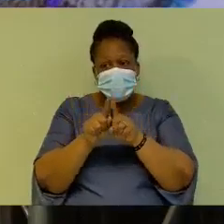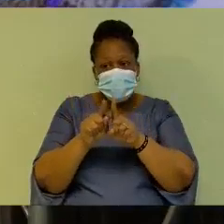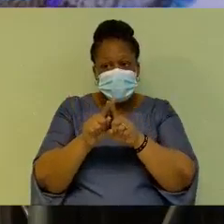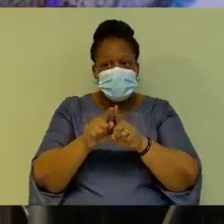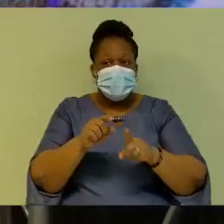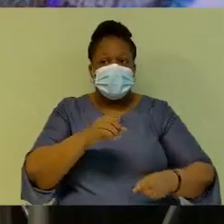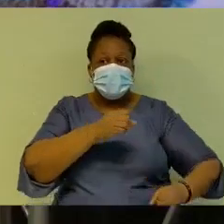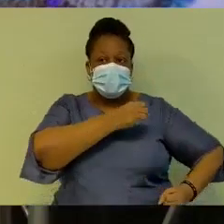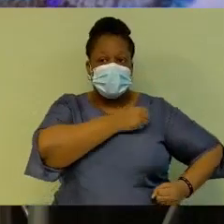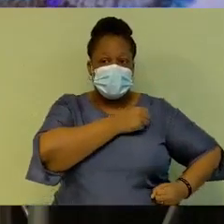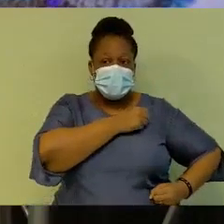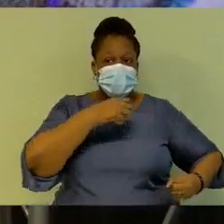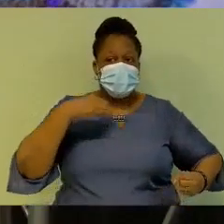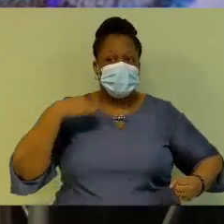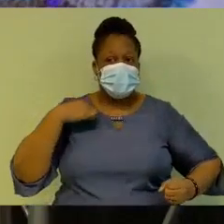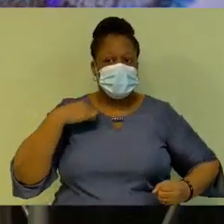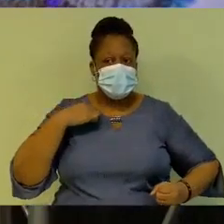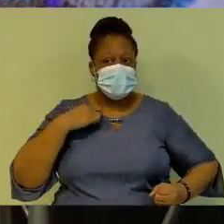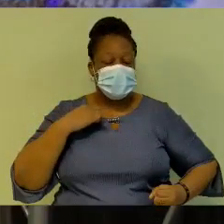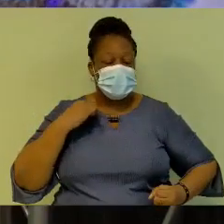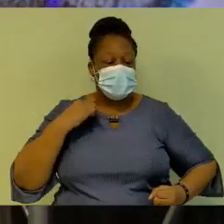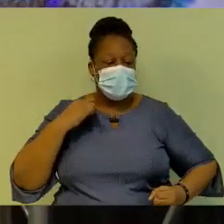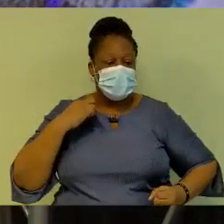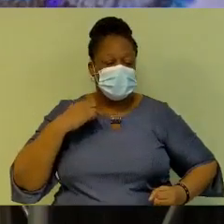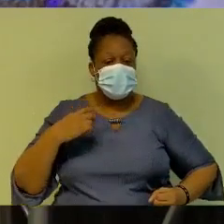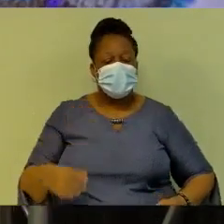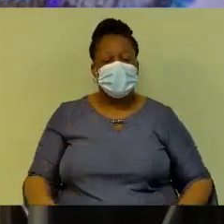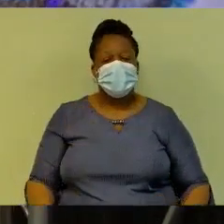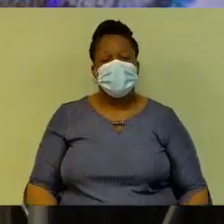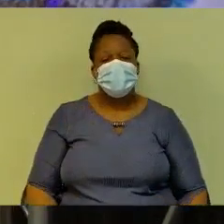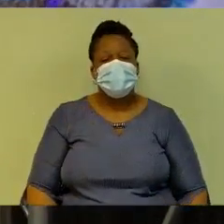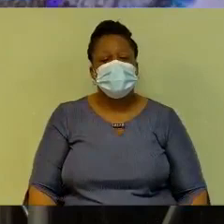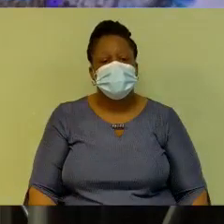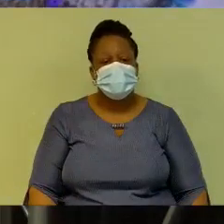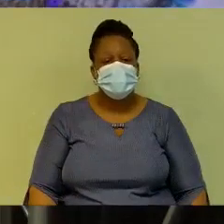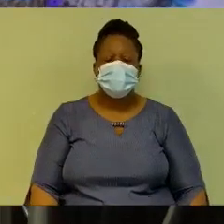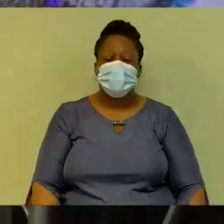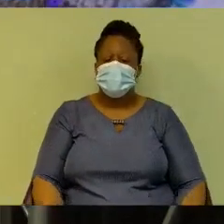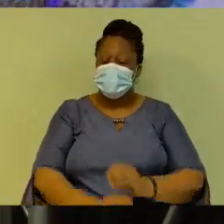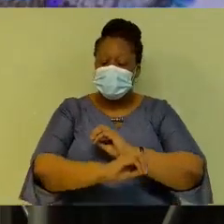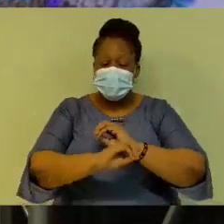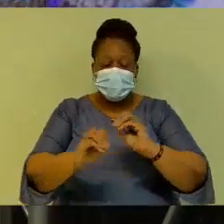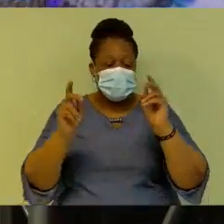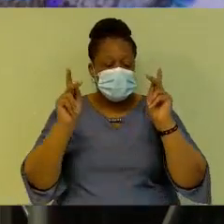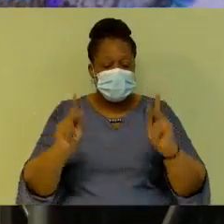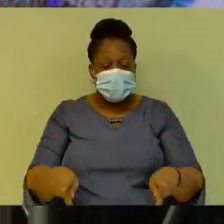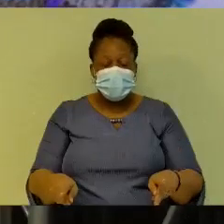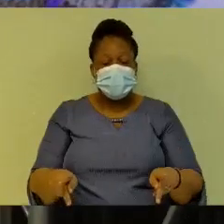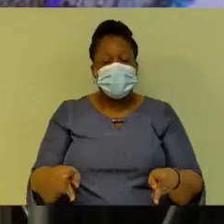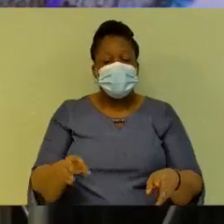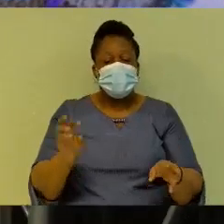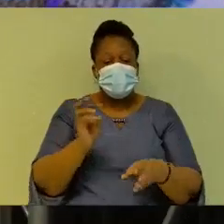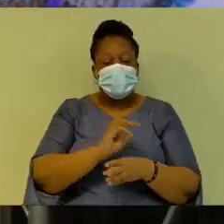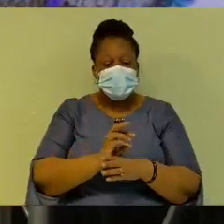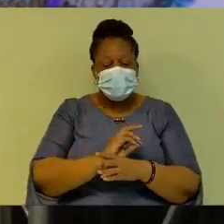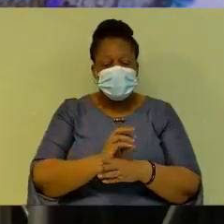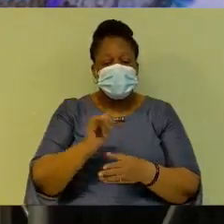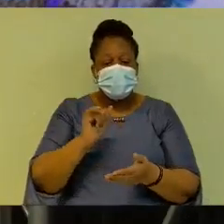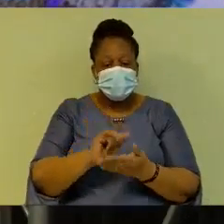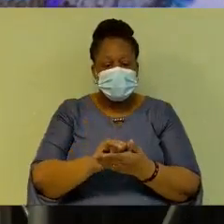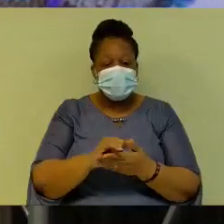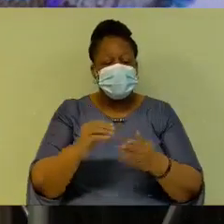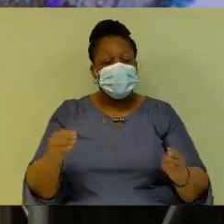this particular restriction. Members of the public should not be wearing any item of military clothing,